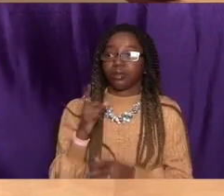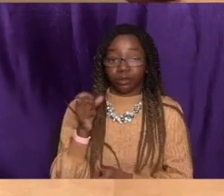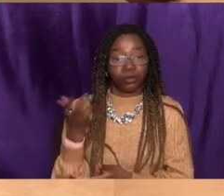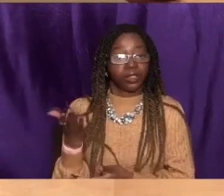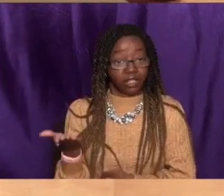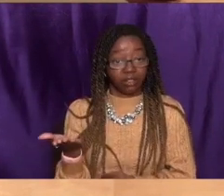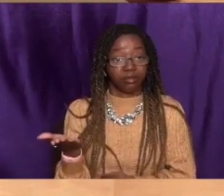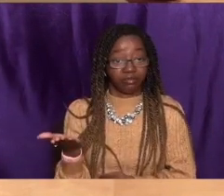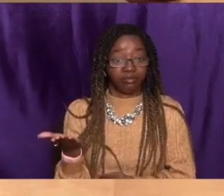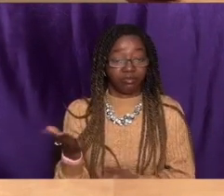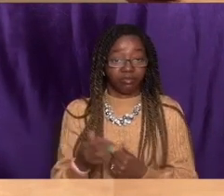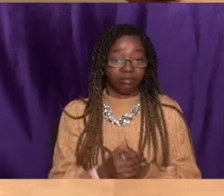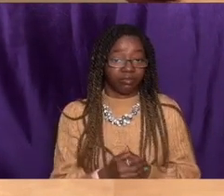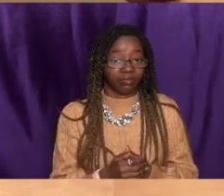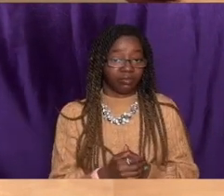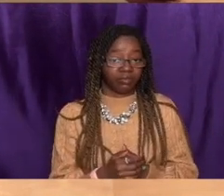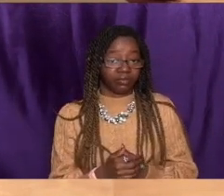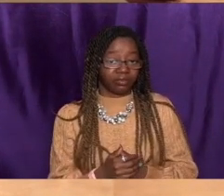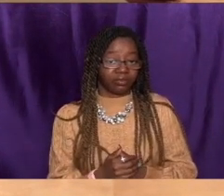there?